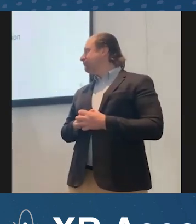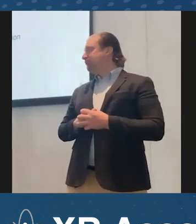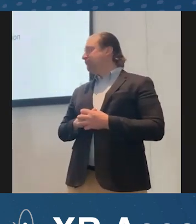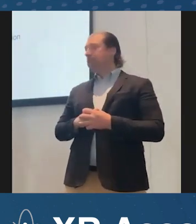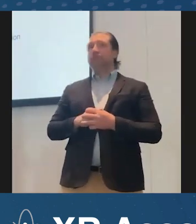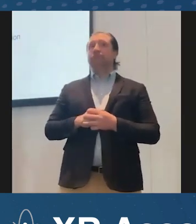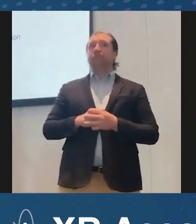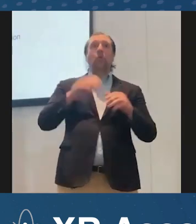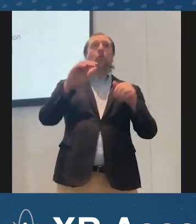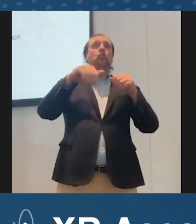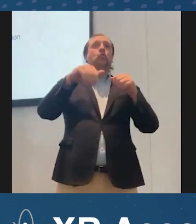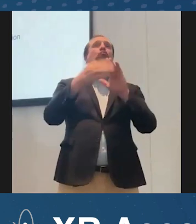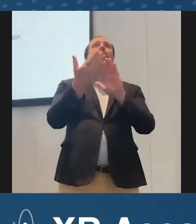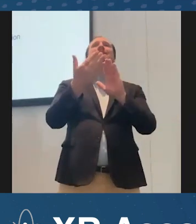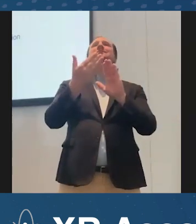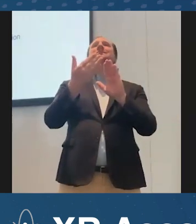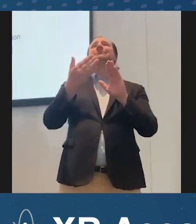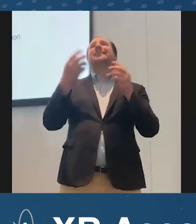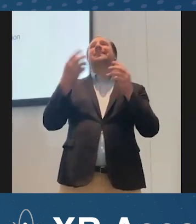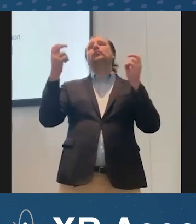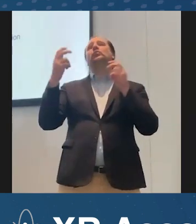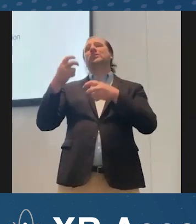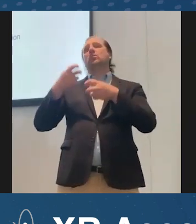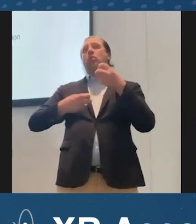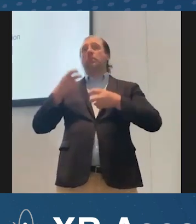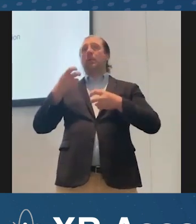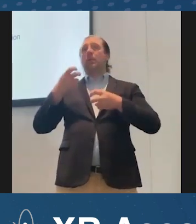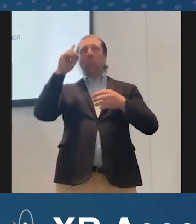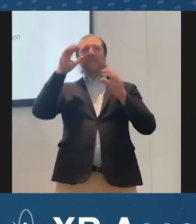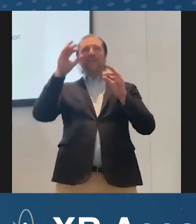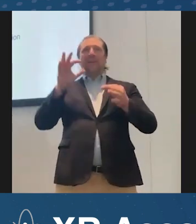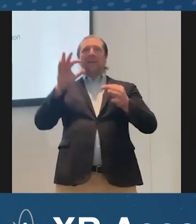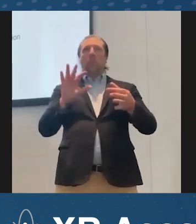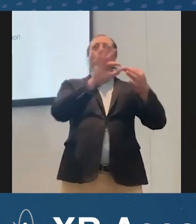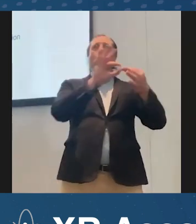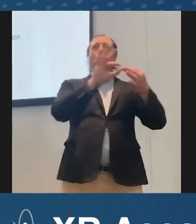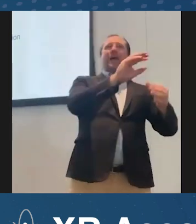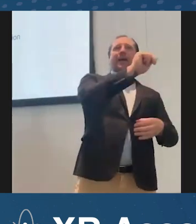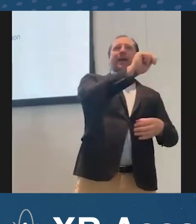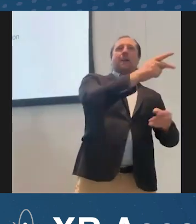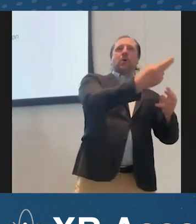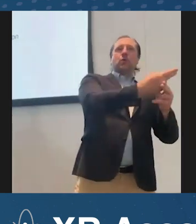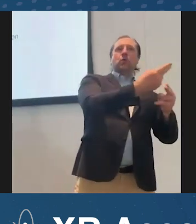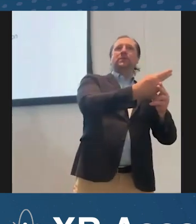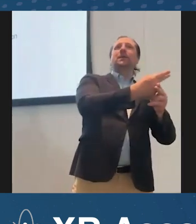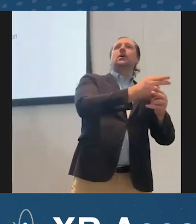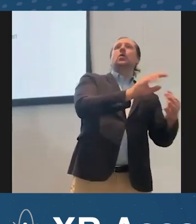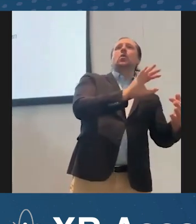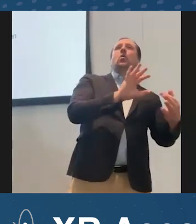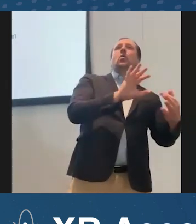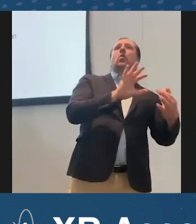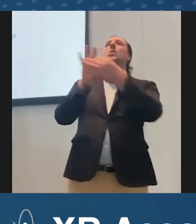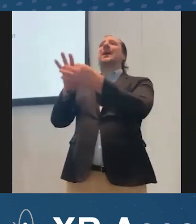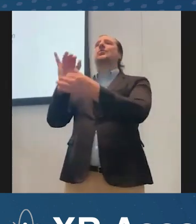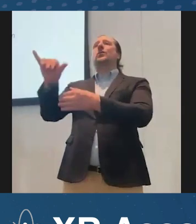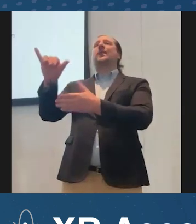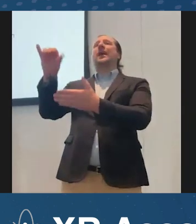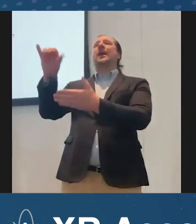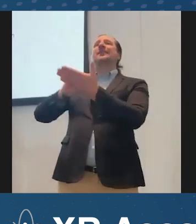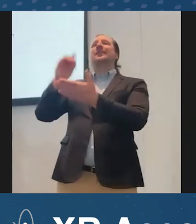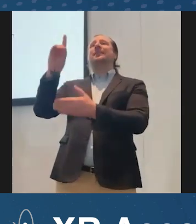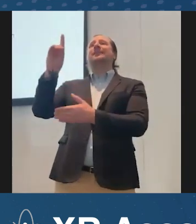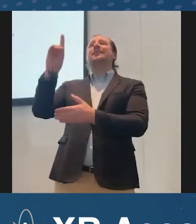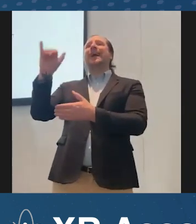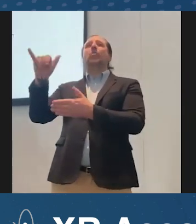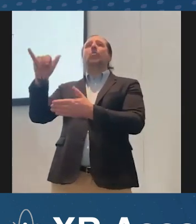To address those problems, we decided to connect the process of using the app with the process of submitting an entry. So we had to